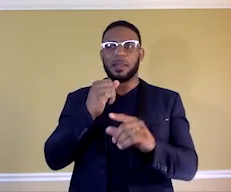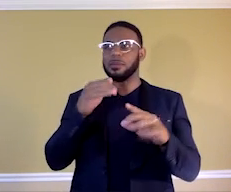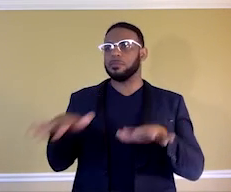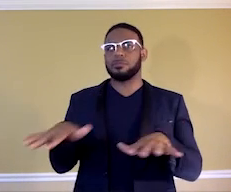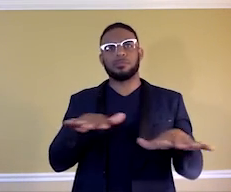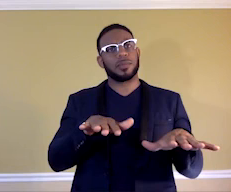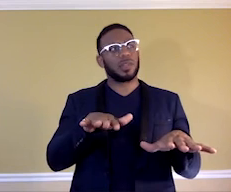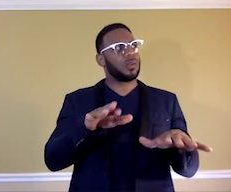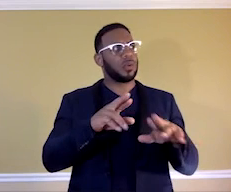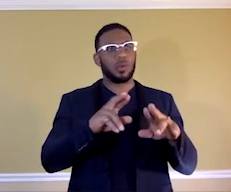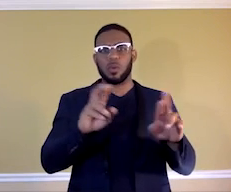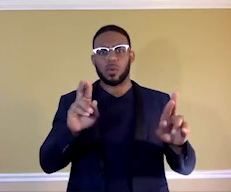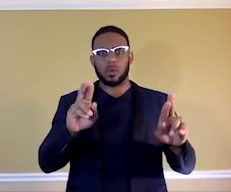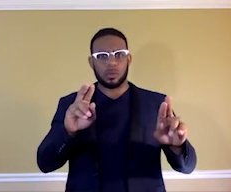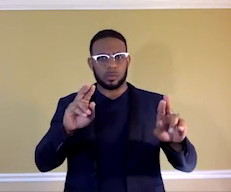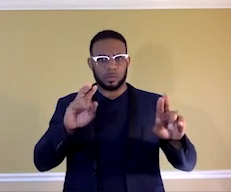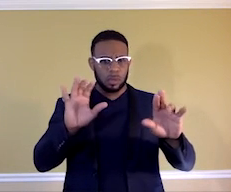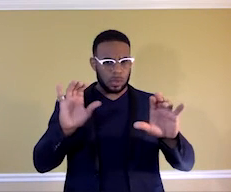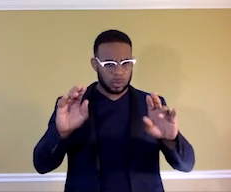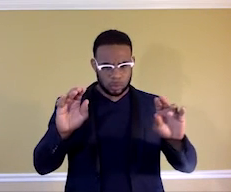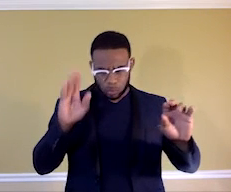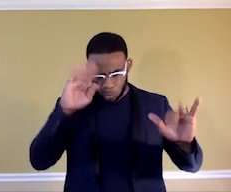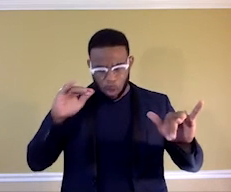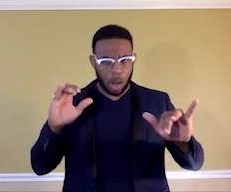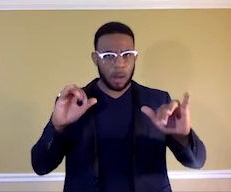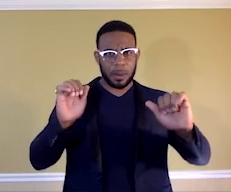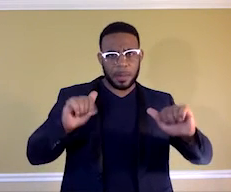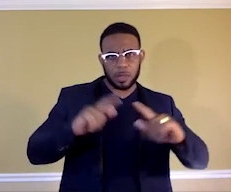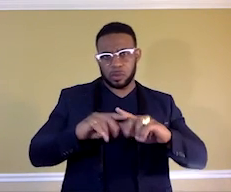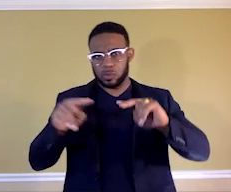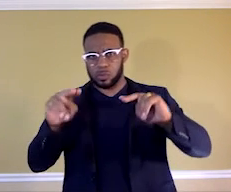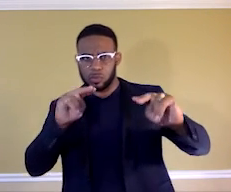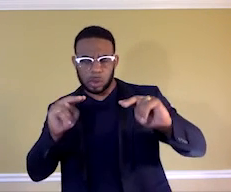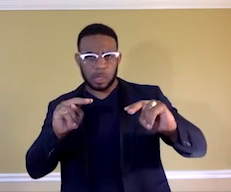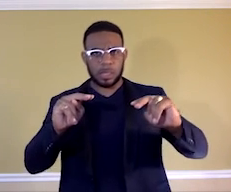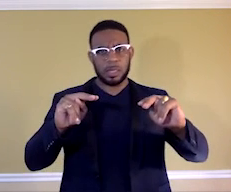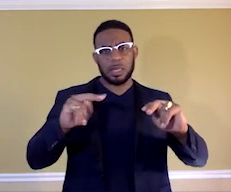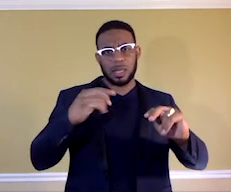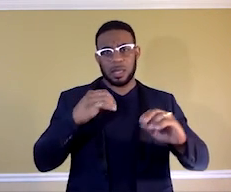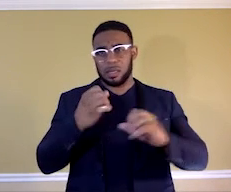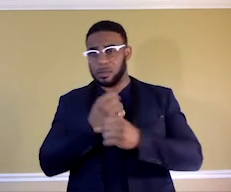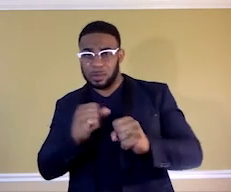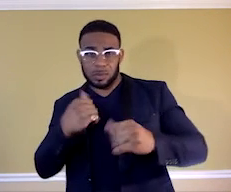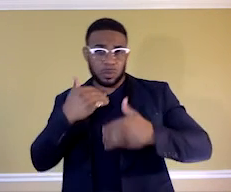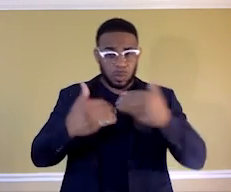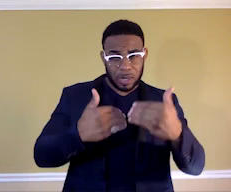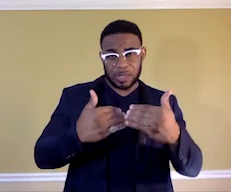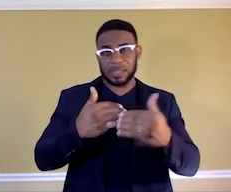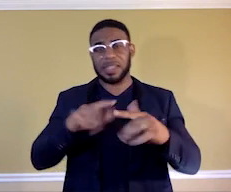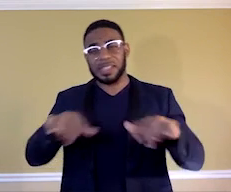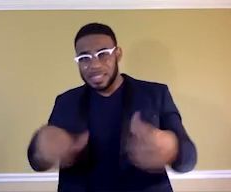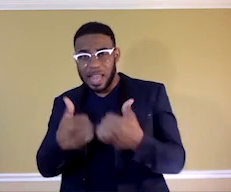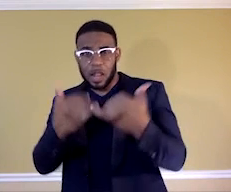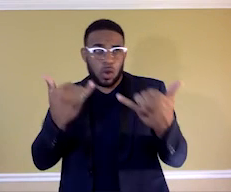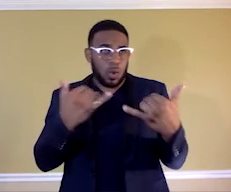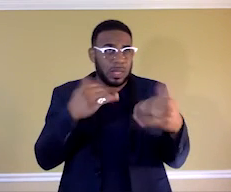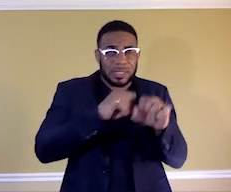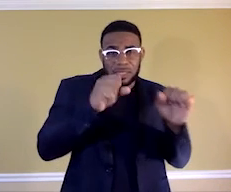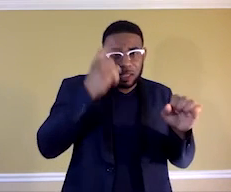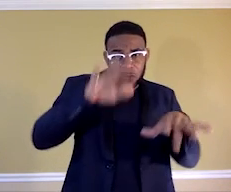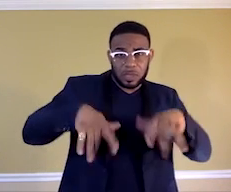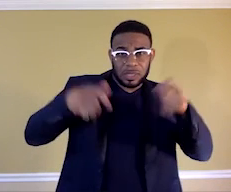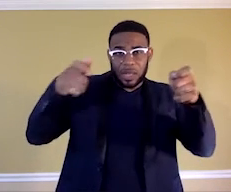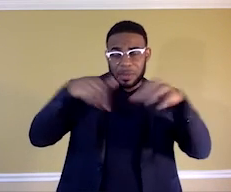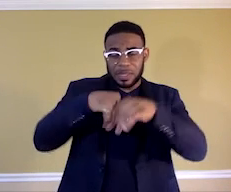regarding our ability to leverage technology in ways that are progressive, liberating, and most importantly, challenge current systems of domination